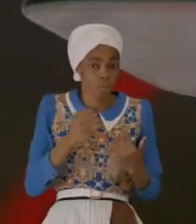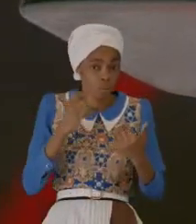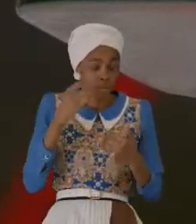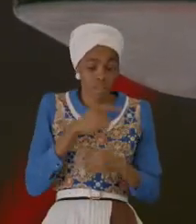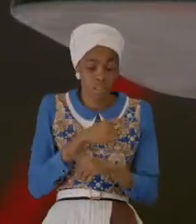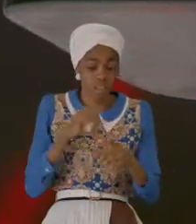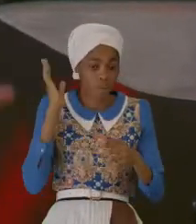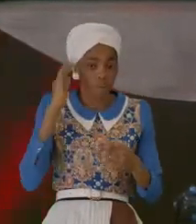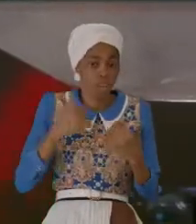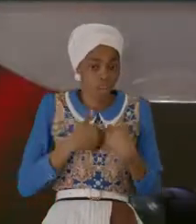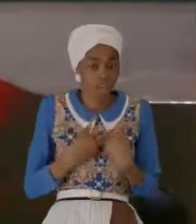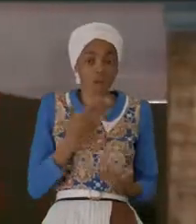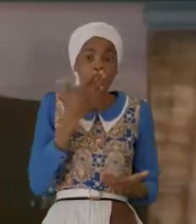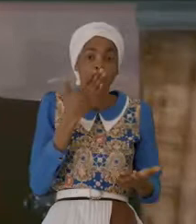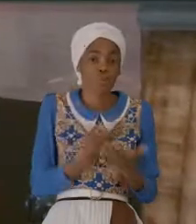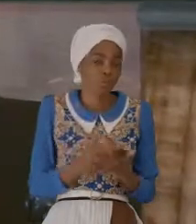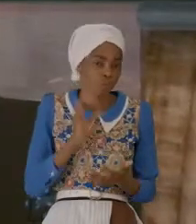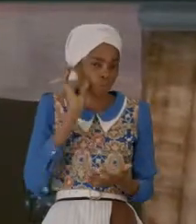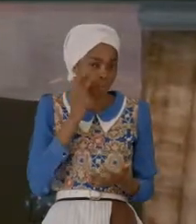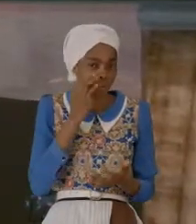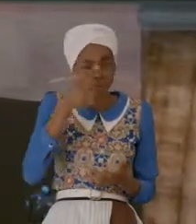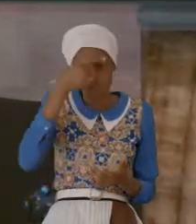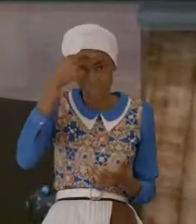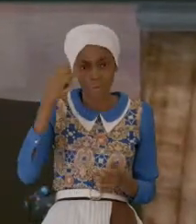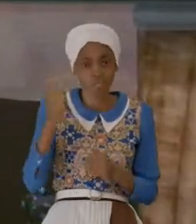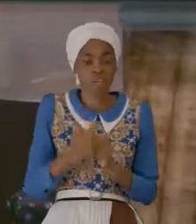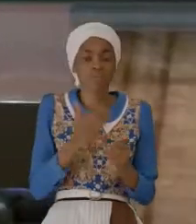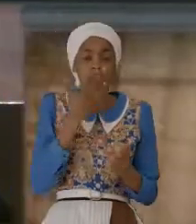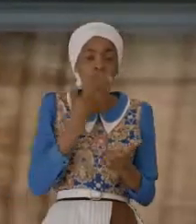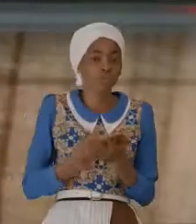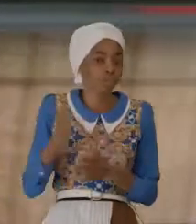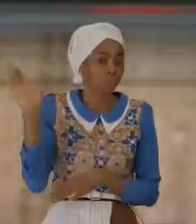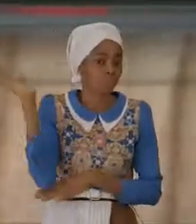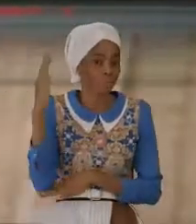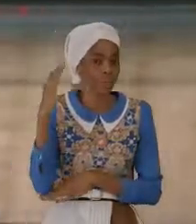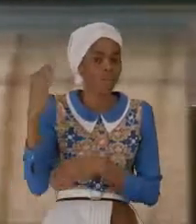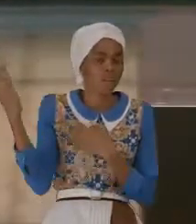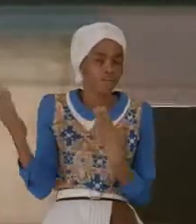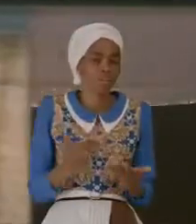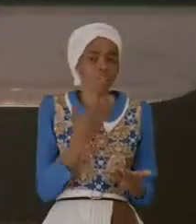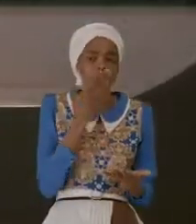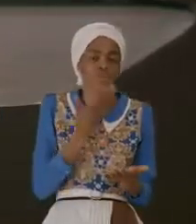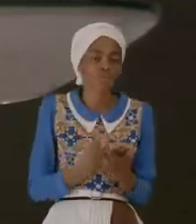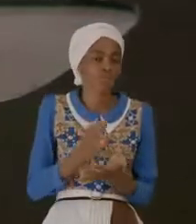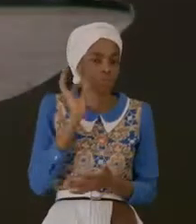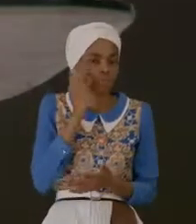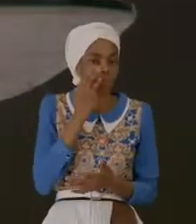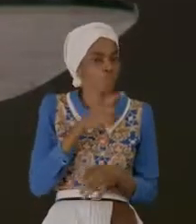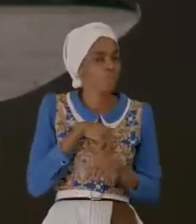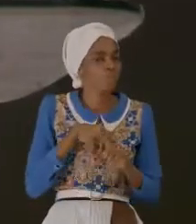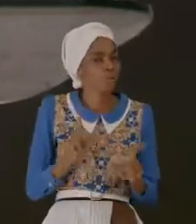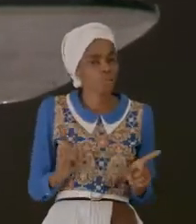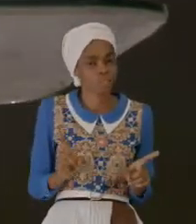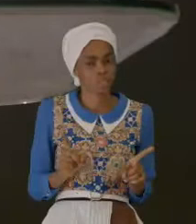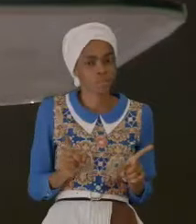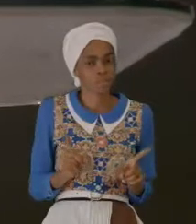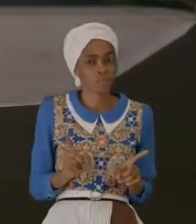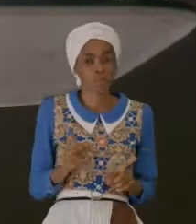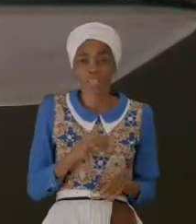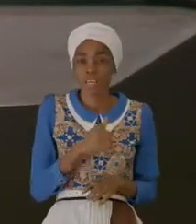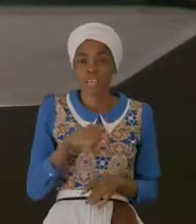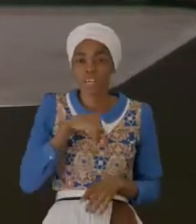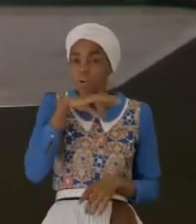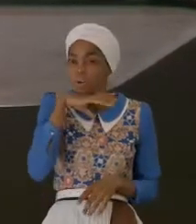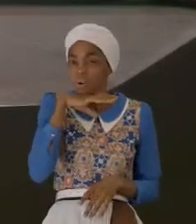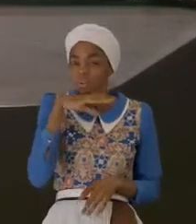fruit because every good tree bring get forth good fruit but a corrupt